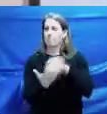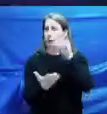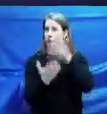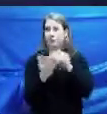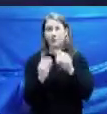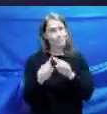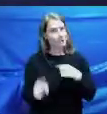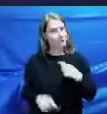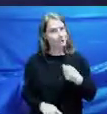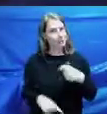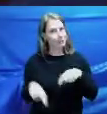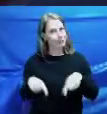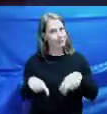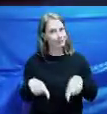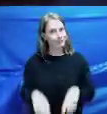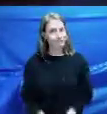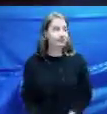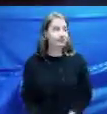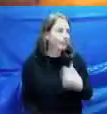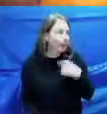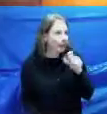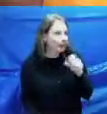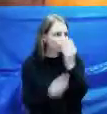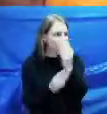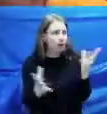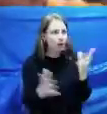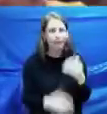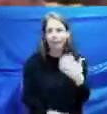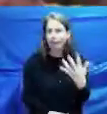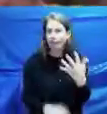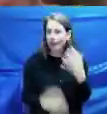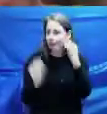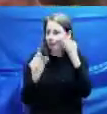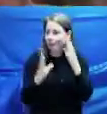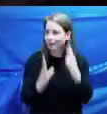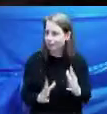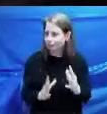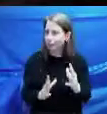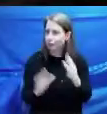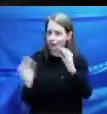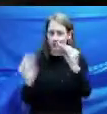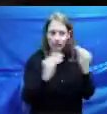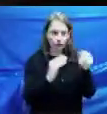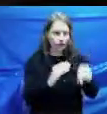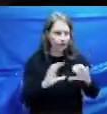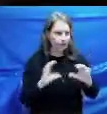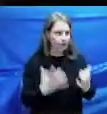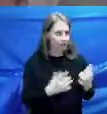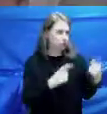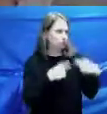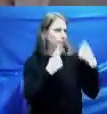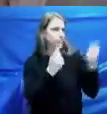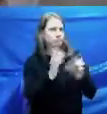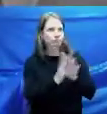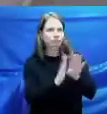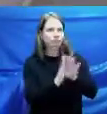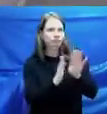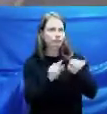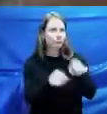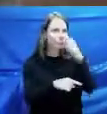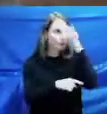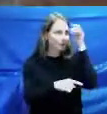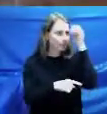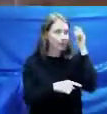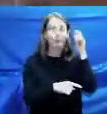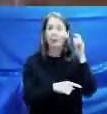5 teachers teaching this class. We've been working on it this summer, so we're really looking forward to it. Your feedback is